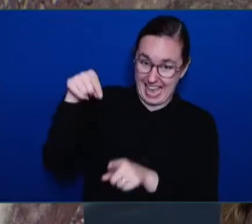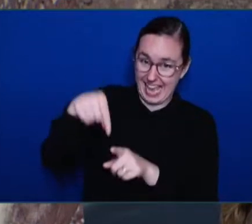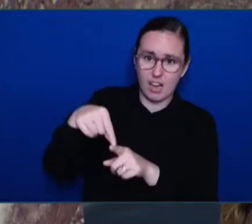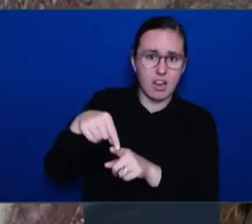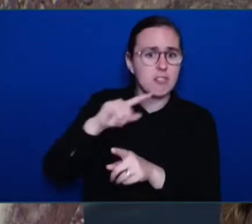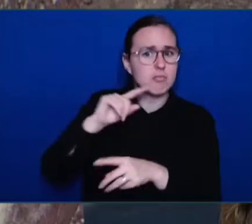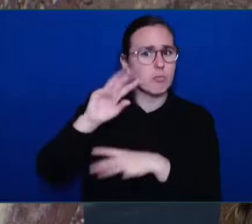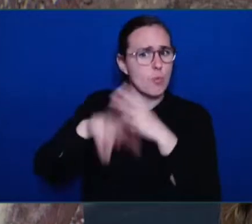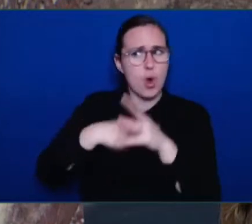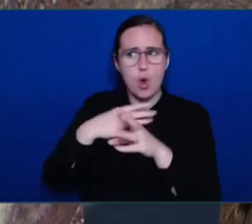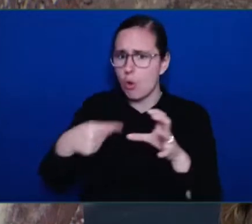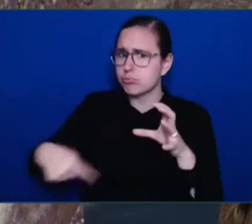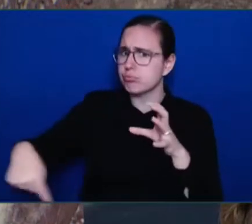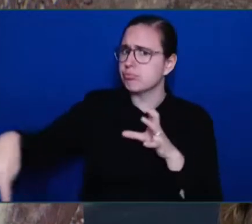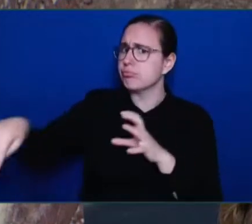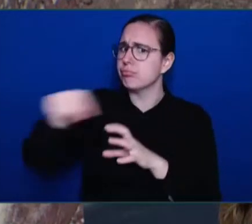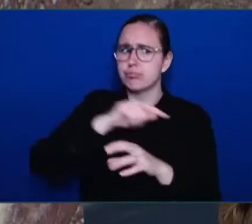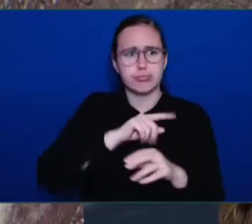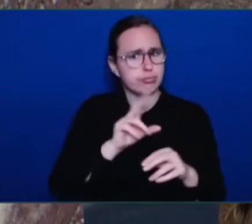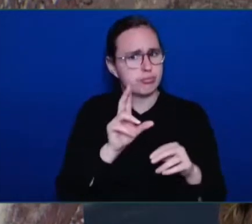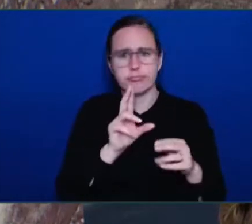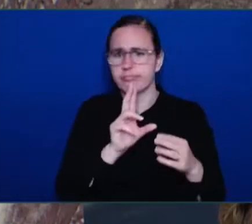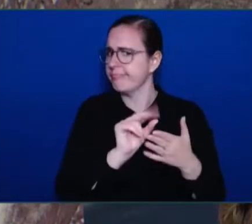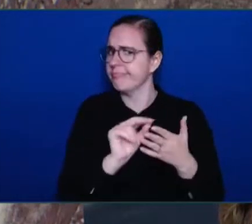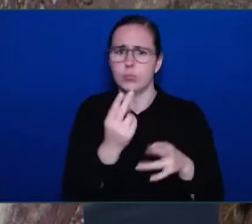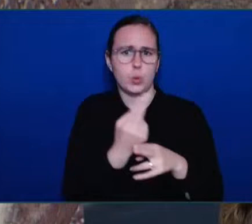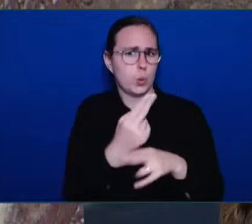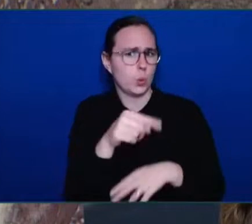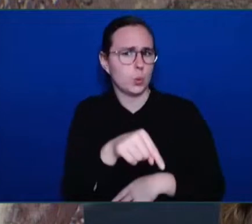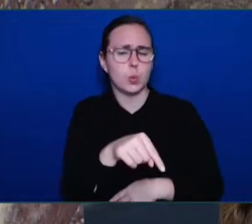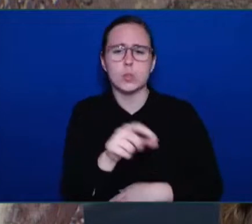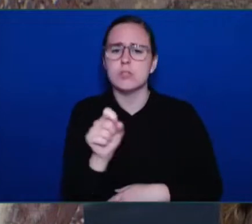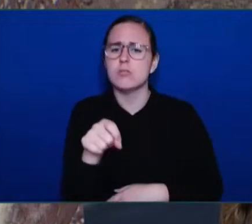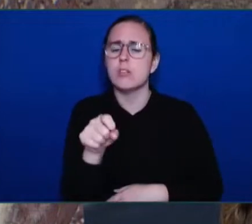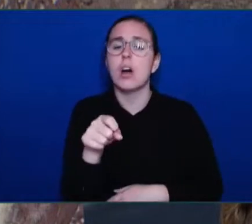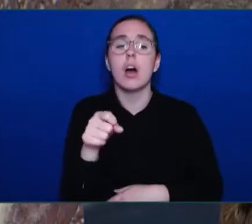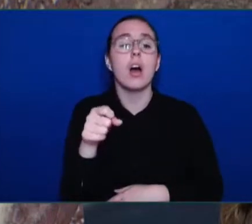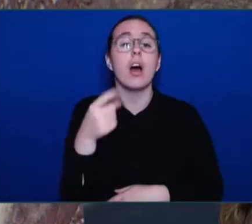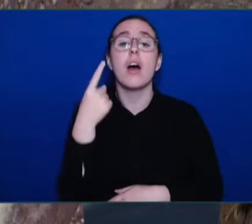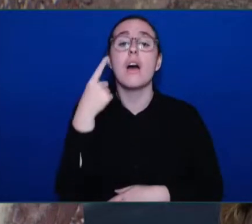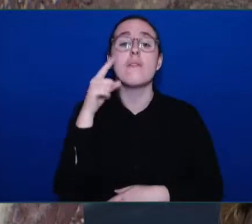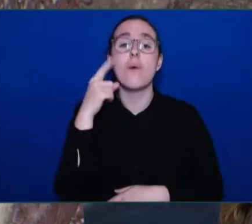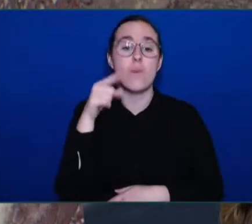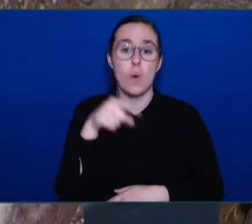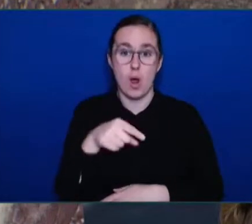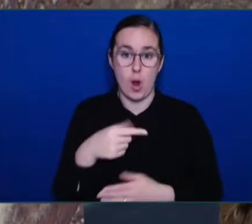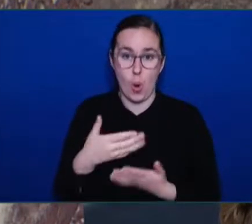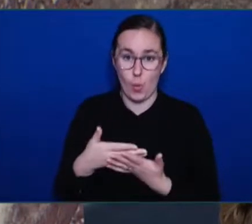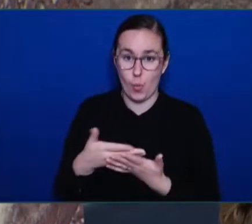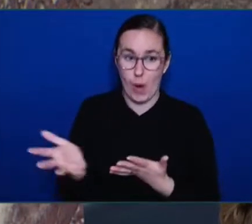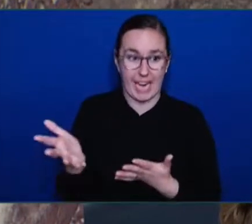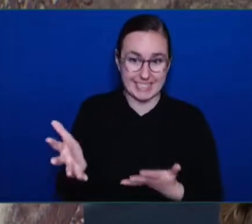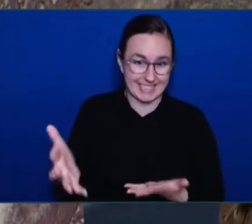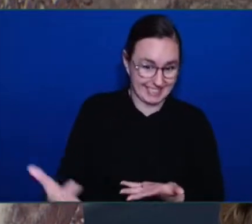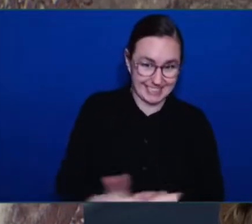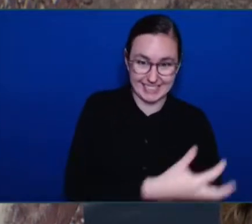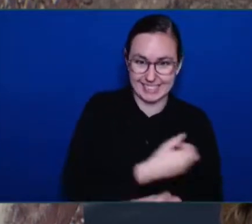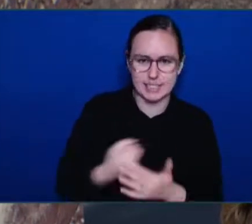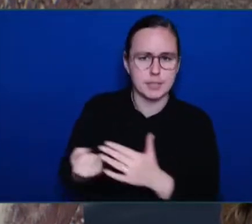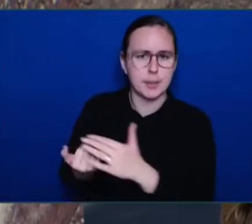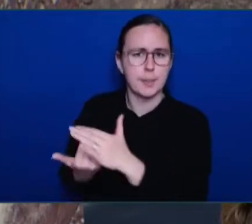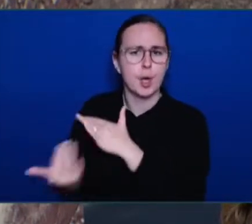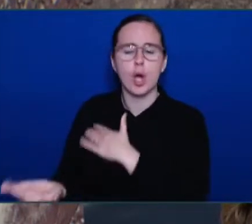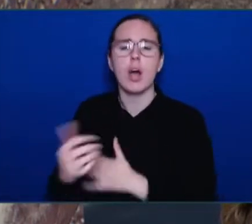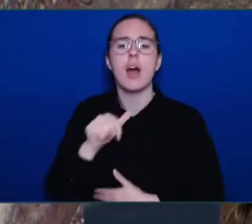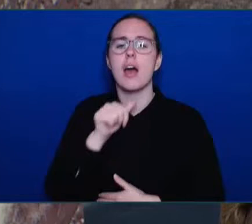And I think I need to make sure I say that because people are saying it is made of whole logs. It is not made of whole logs, because if someone was going to sell a whole